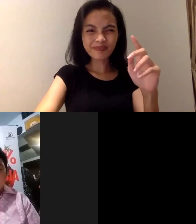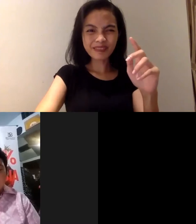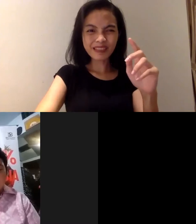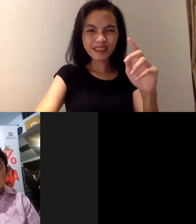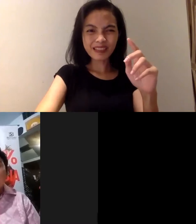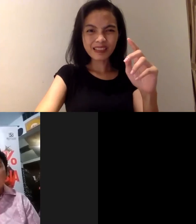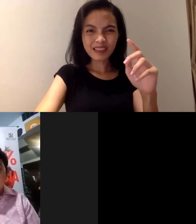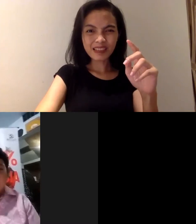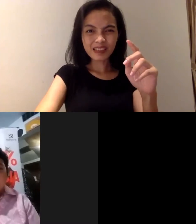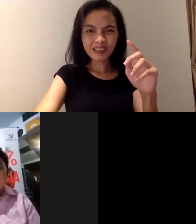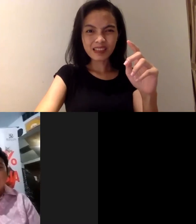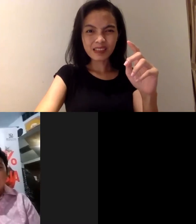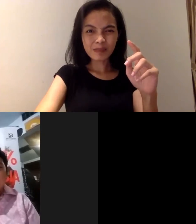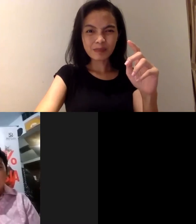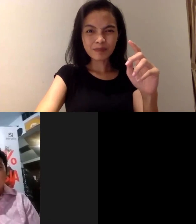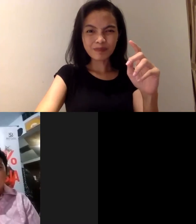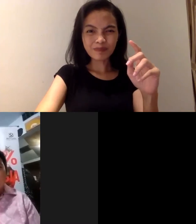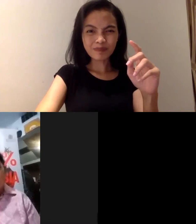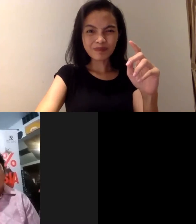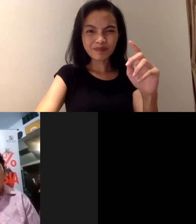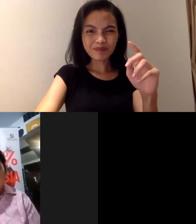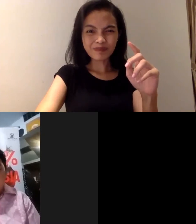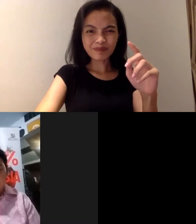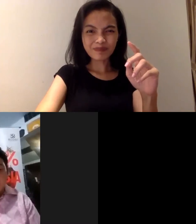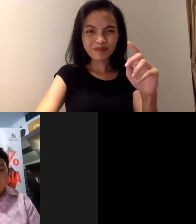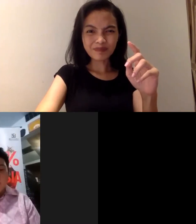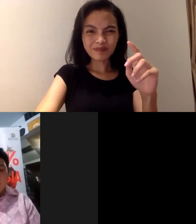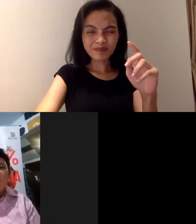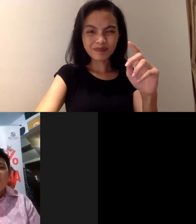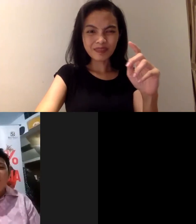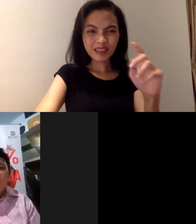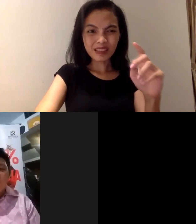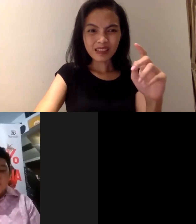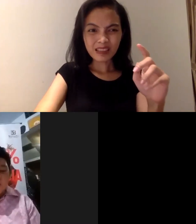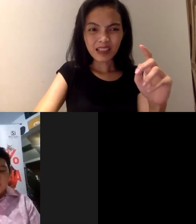many different things to...